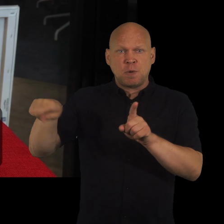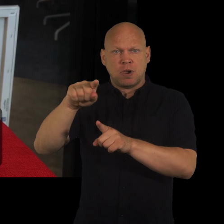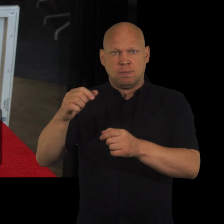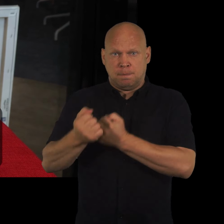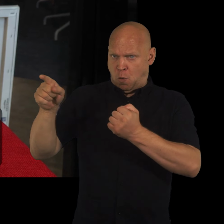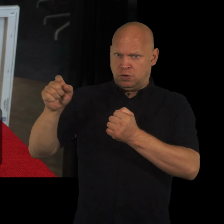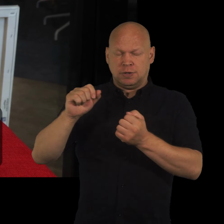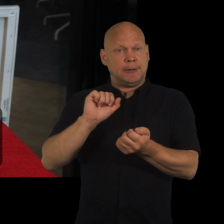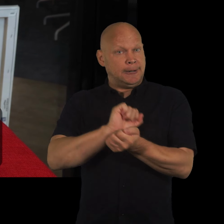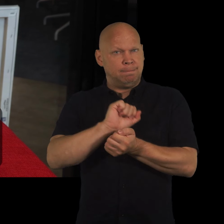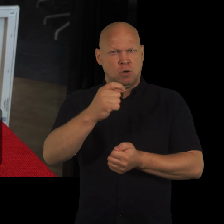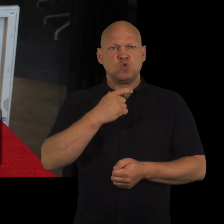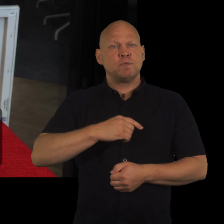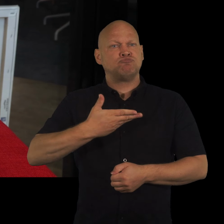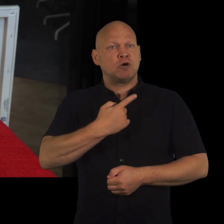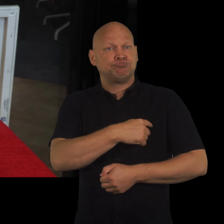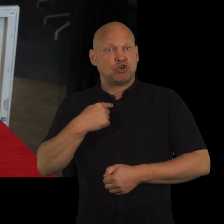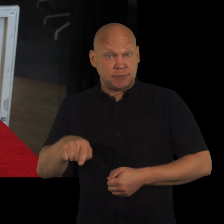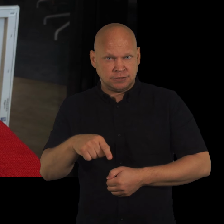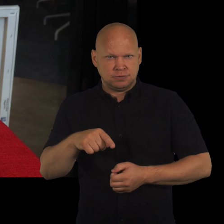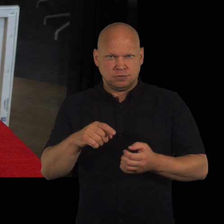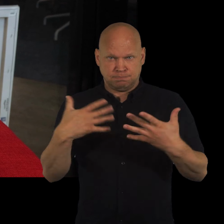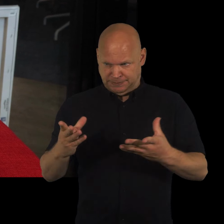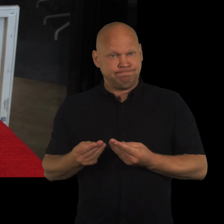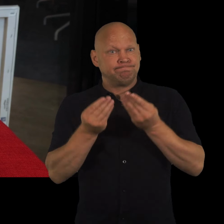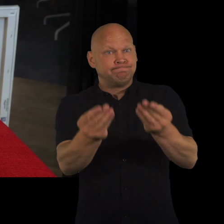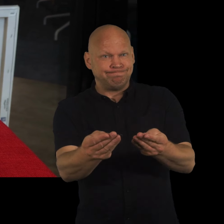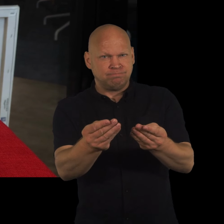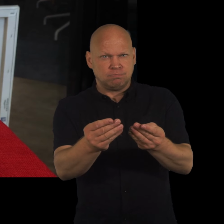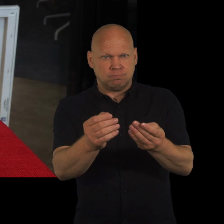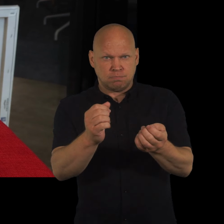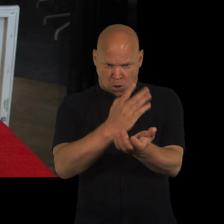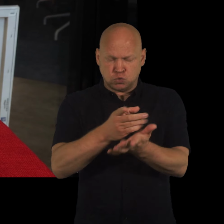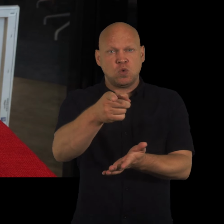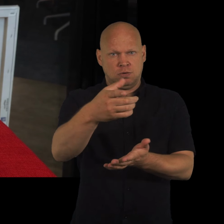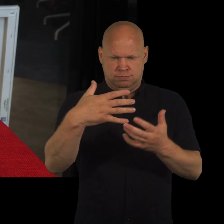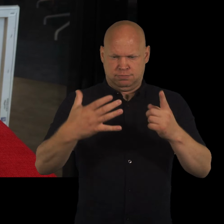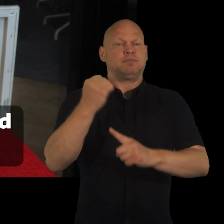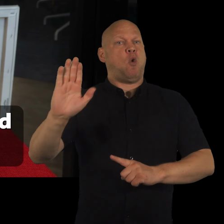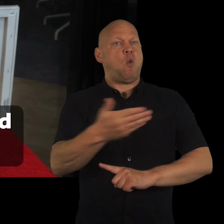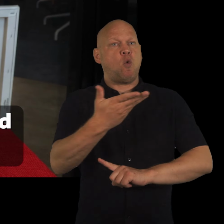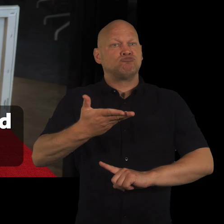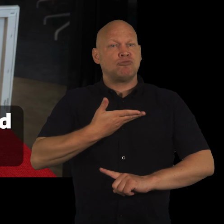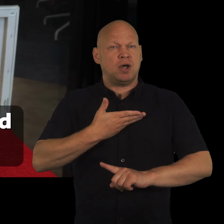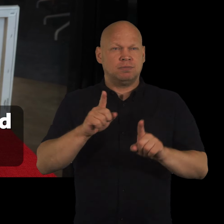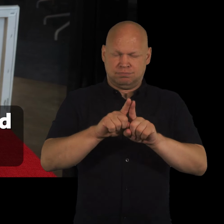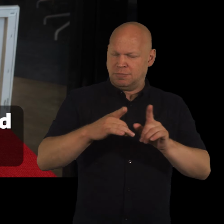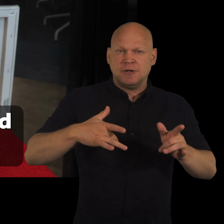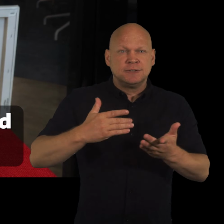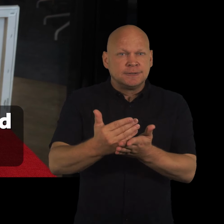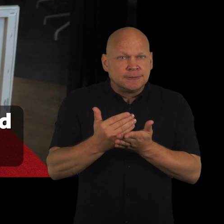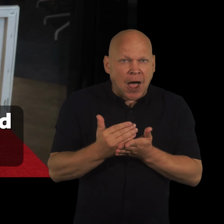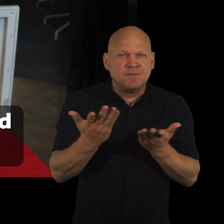people in power to keep the human rights promises they have made to you to make sure that you get all of your rights, like feeling